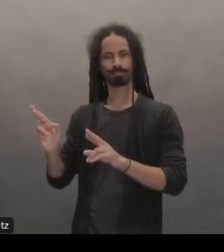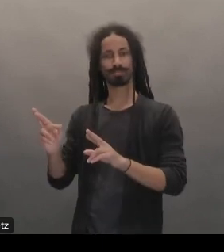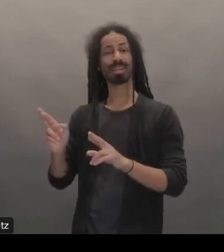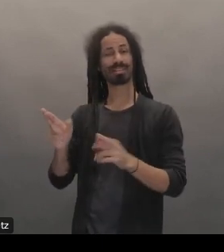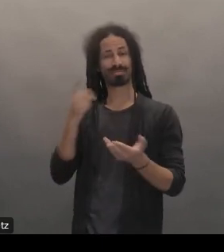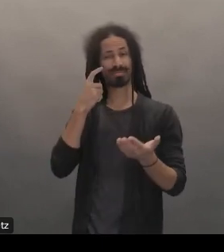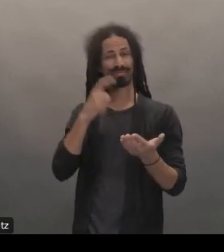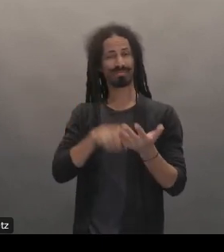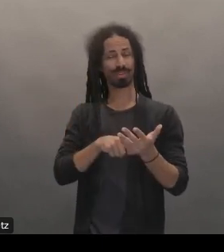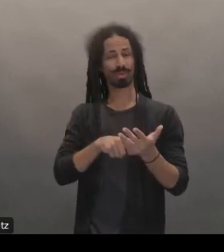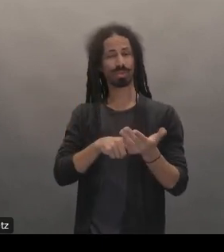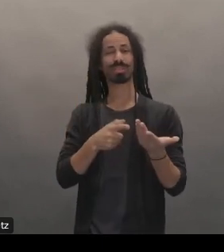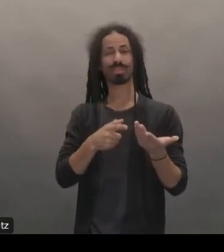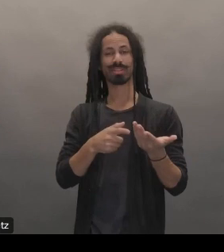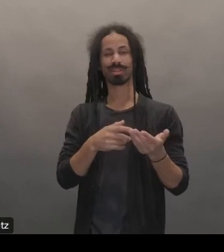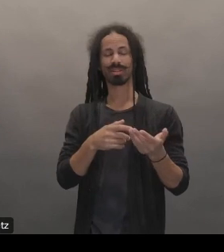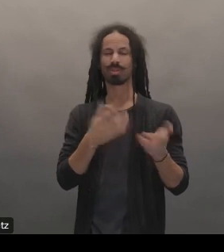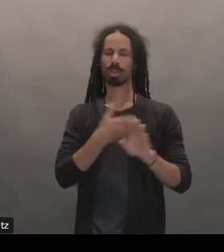of pre-made